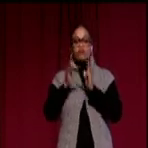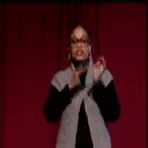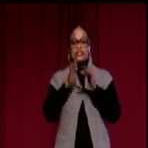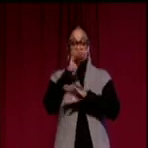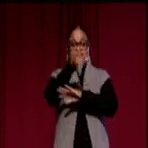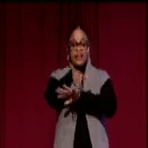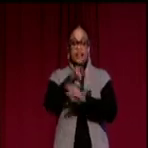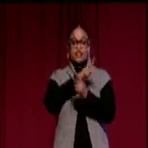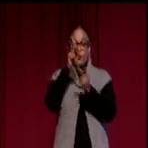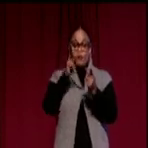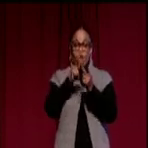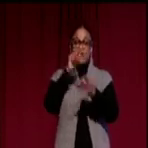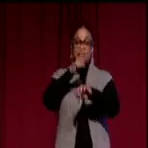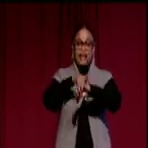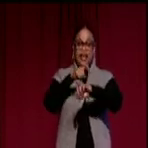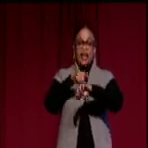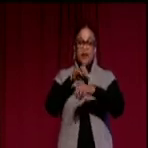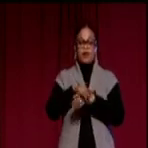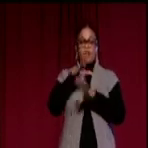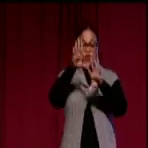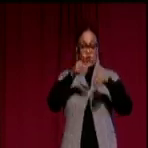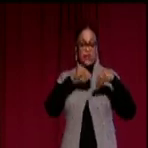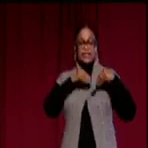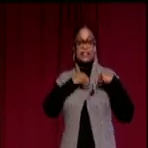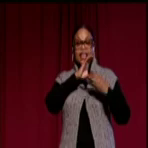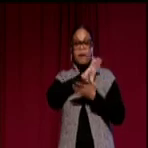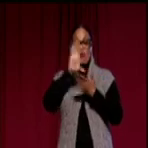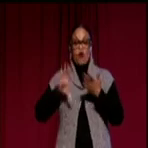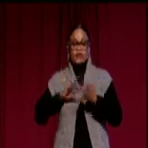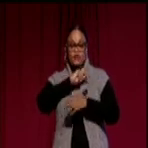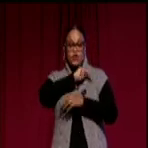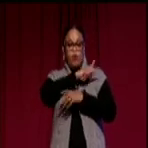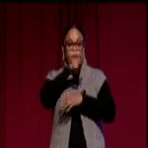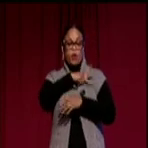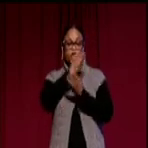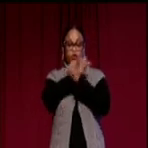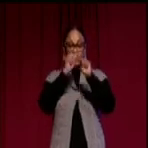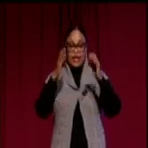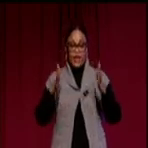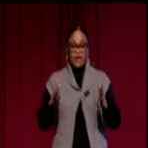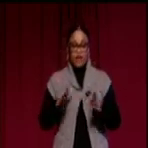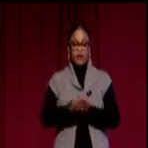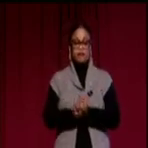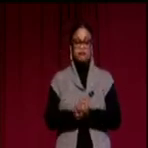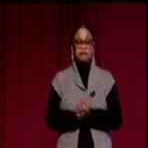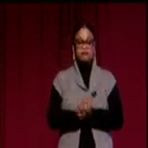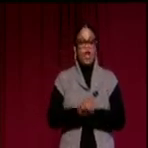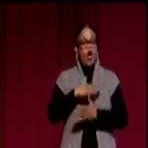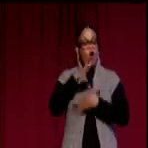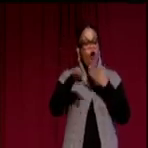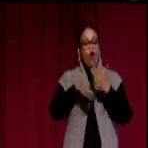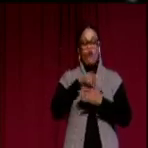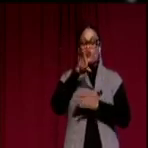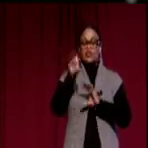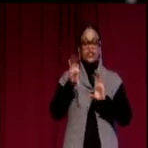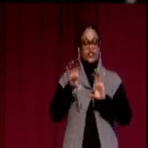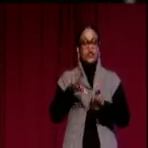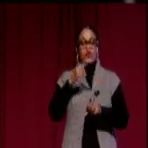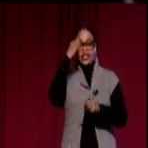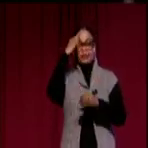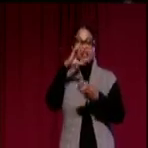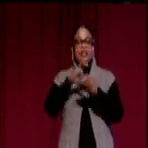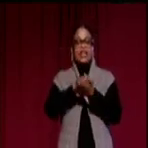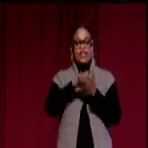is a perfect opportunity for to you accept Christ as your personal Savior. All it takes is believing on the death, burial,